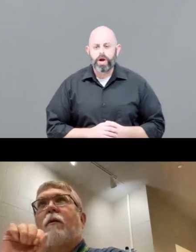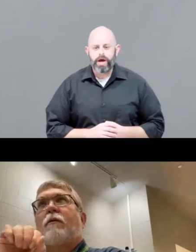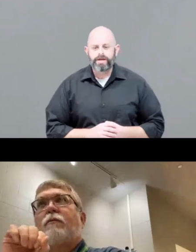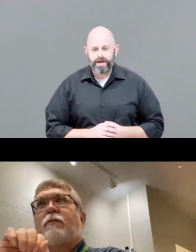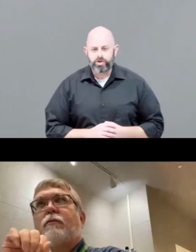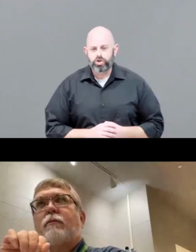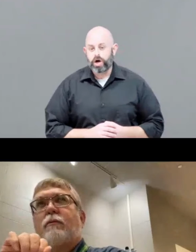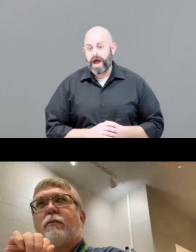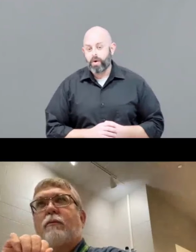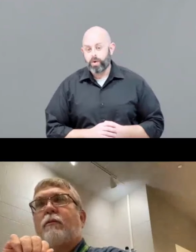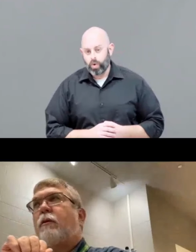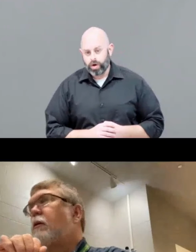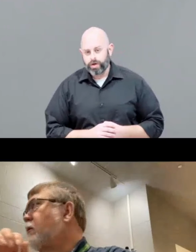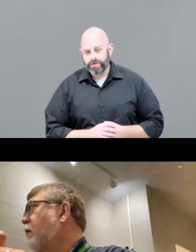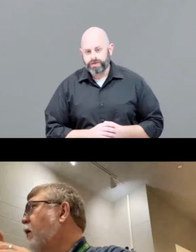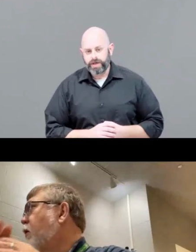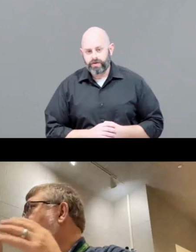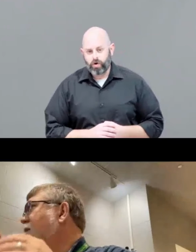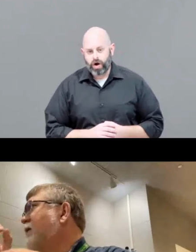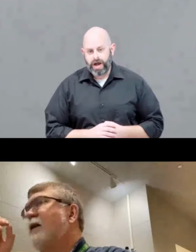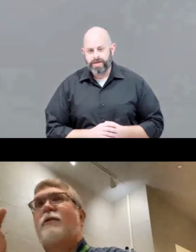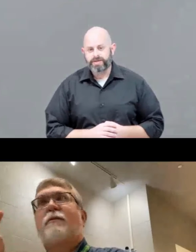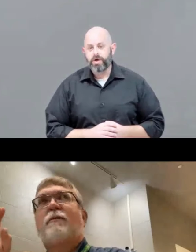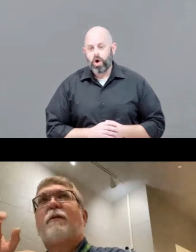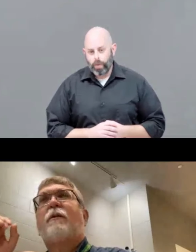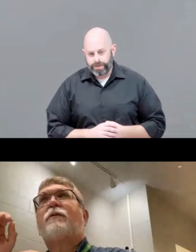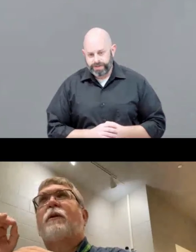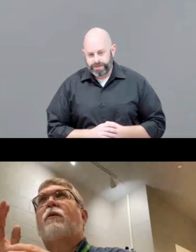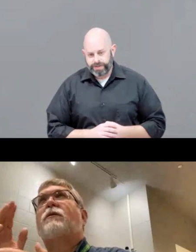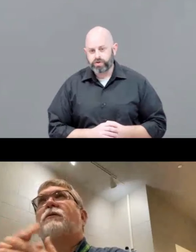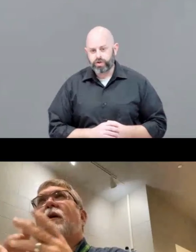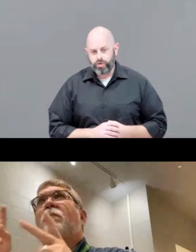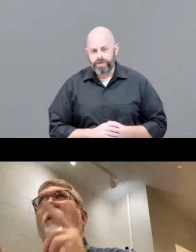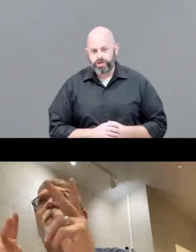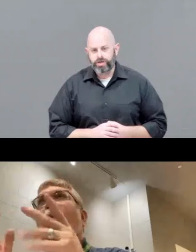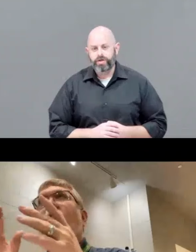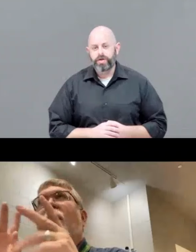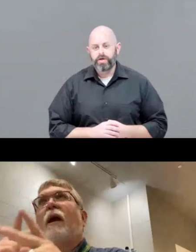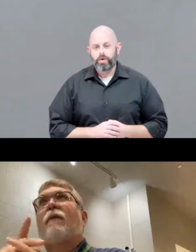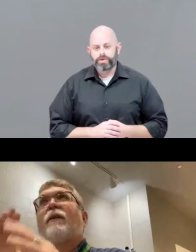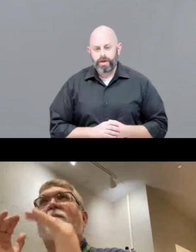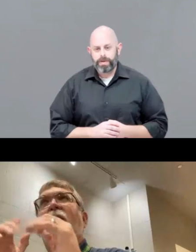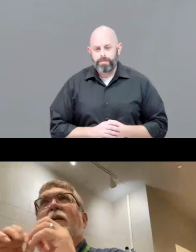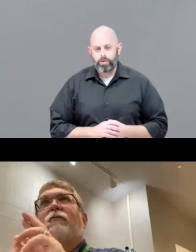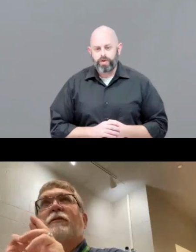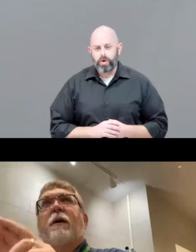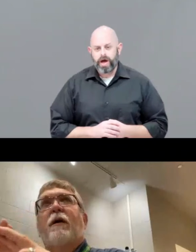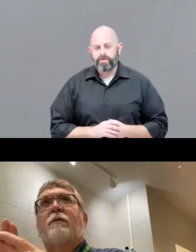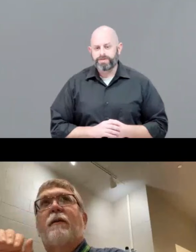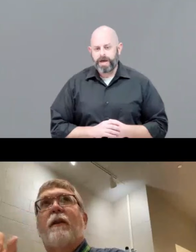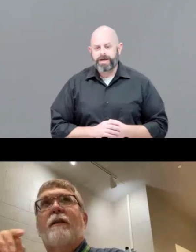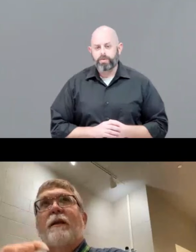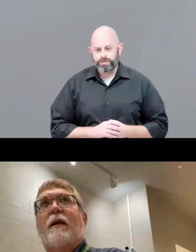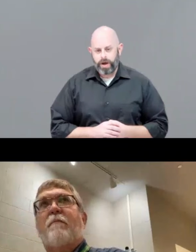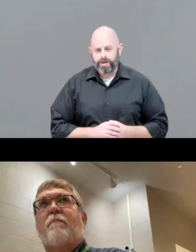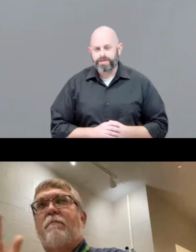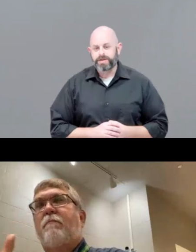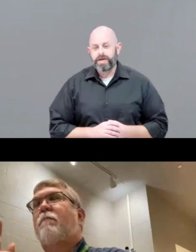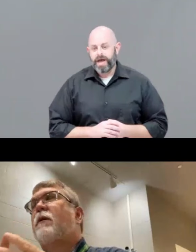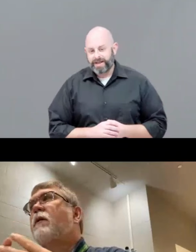people were not exactly sure how it works as far as open session versus closed session. There were some people that were kind of expecting